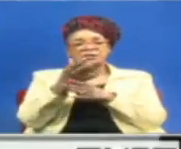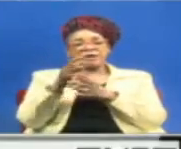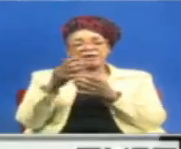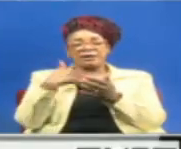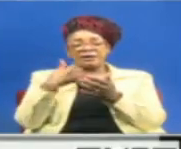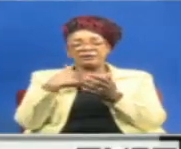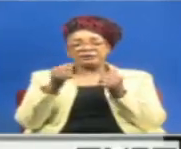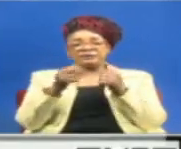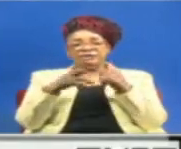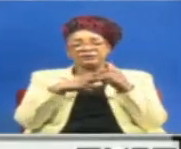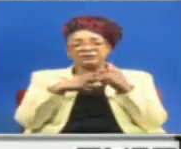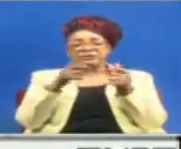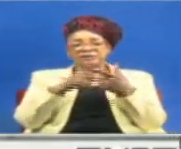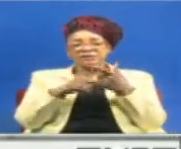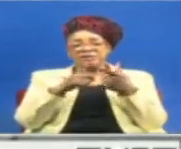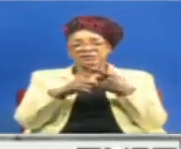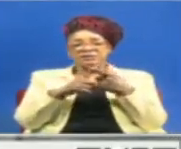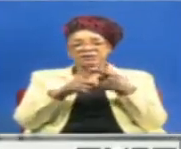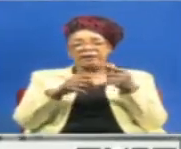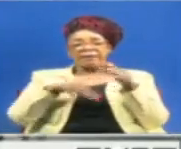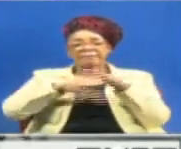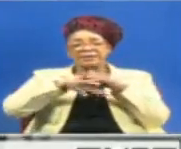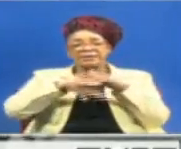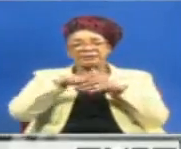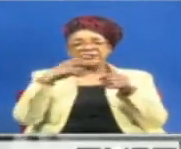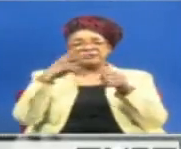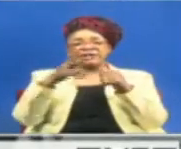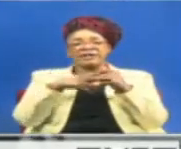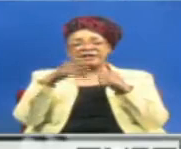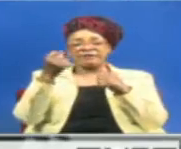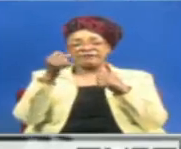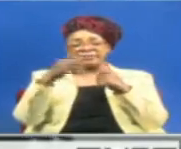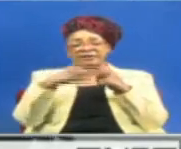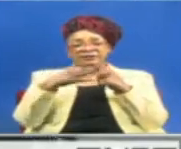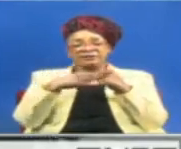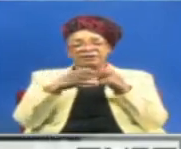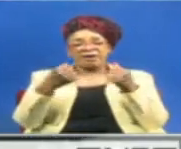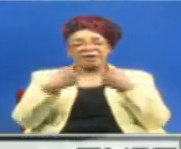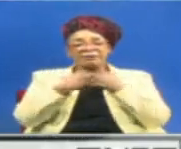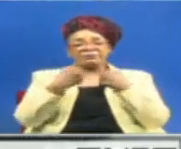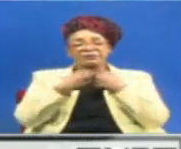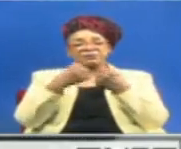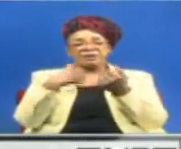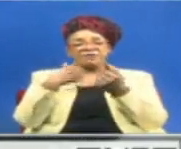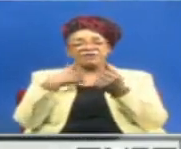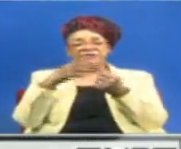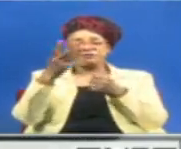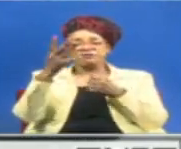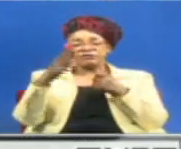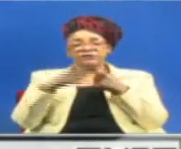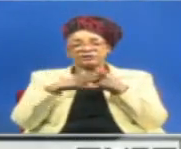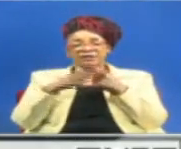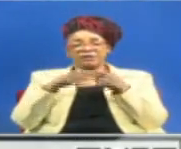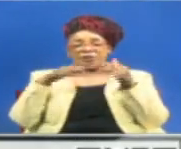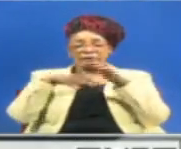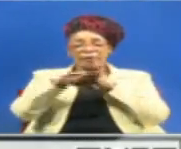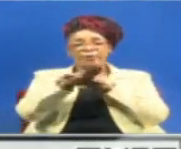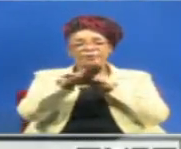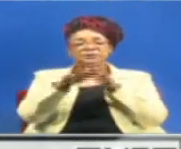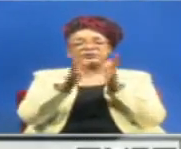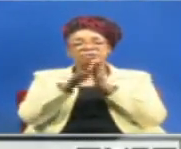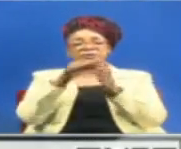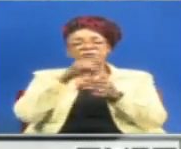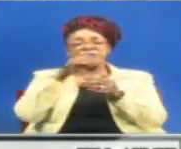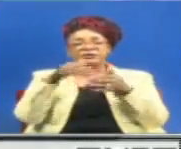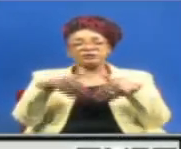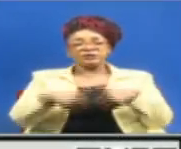years at the club, playing 758 games, scoring 249 goals as he aided his boyhood club win 3